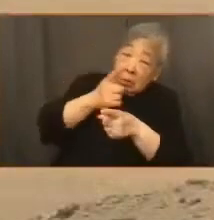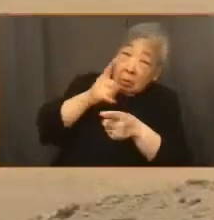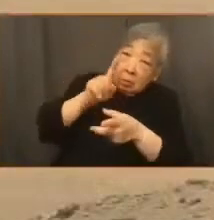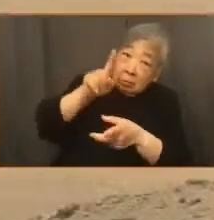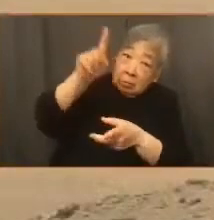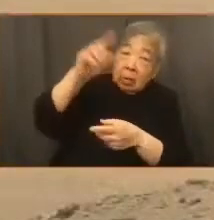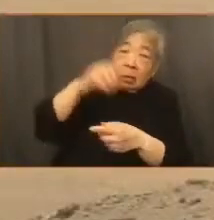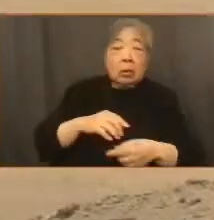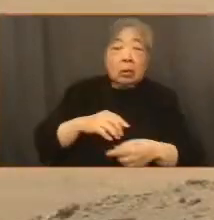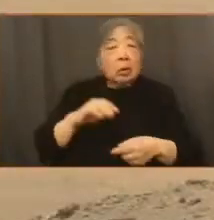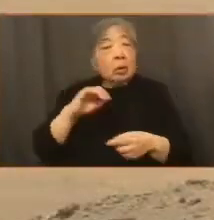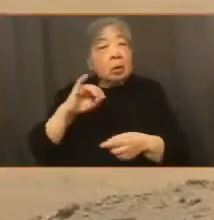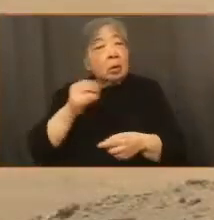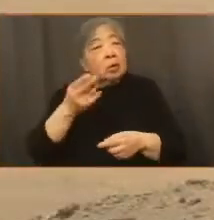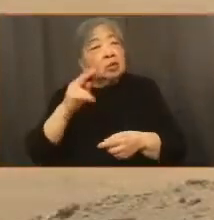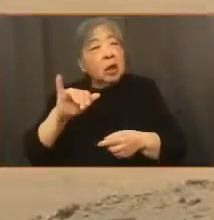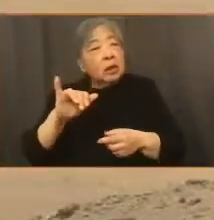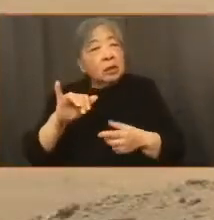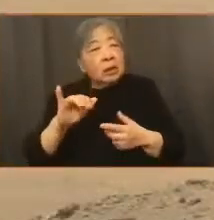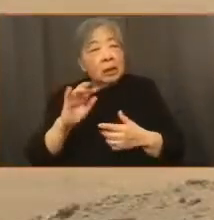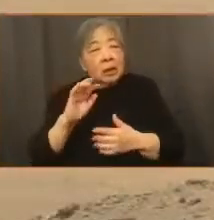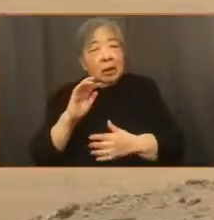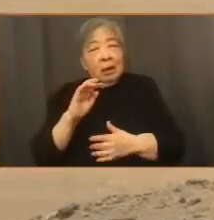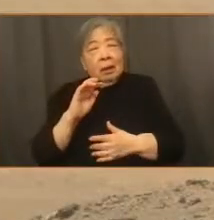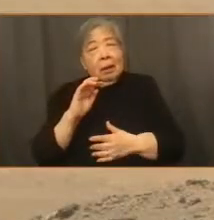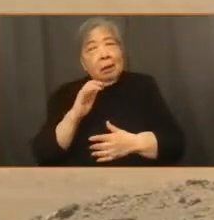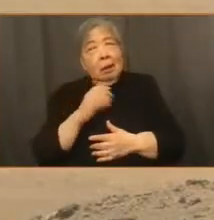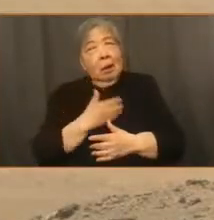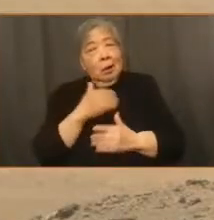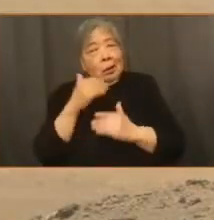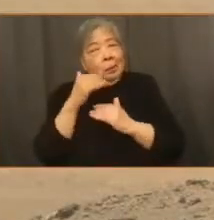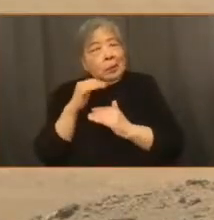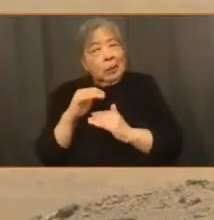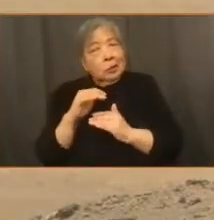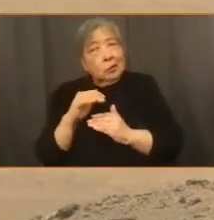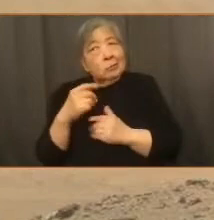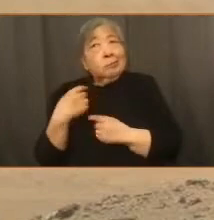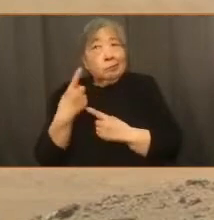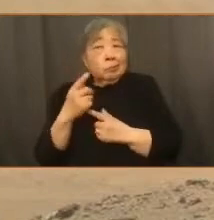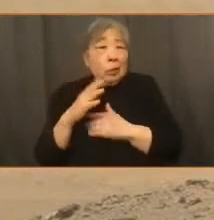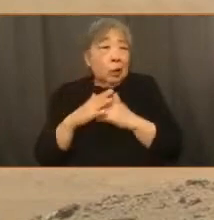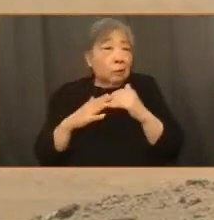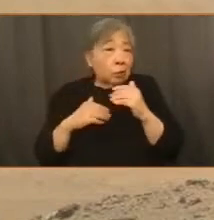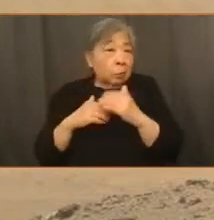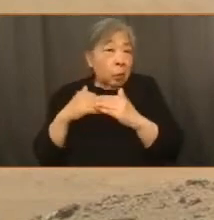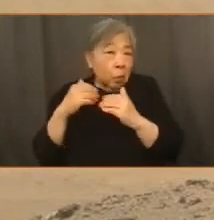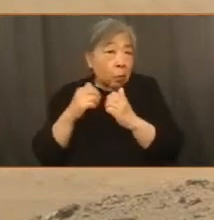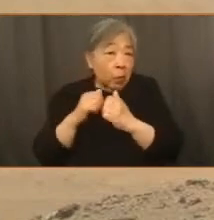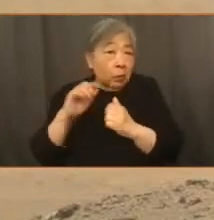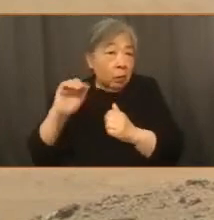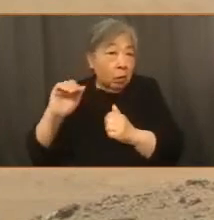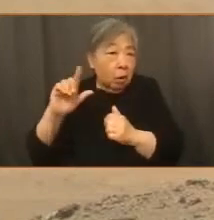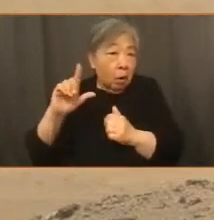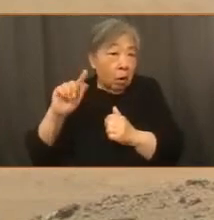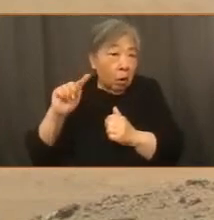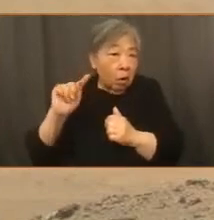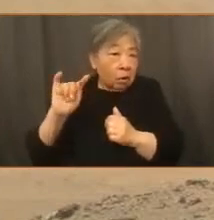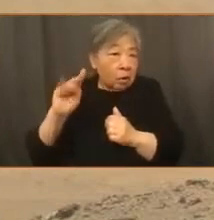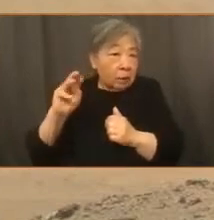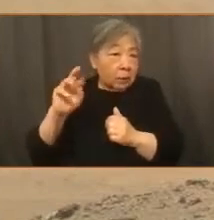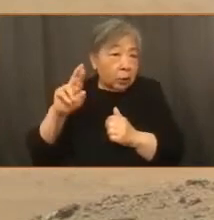now is kind of our sensor package. We've been comfortable flying with the altimeter at 5